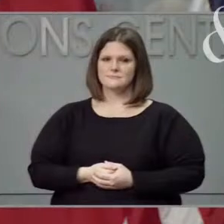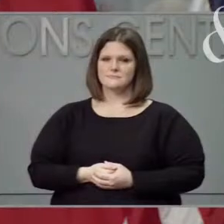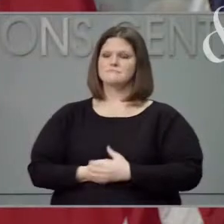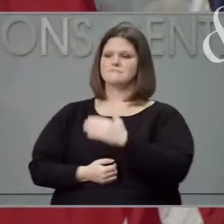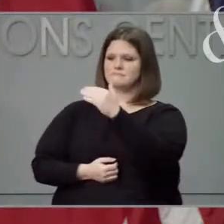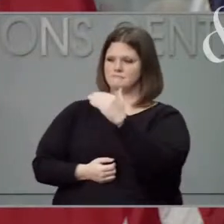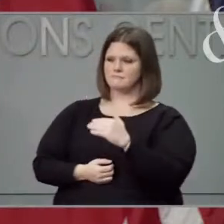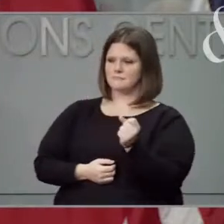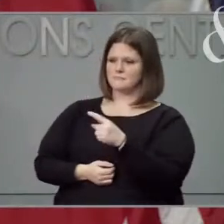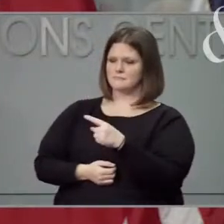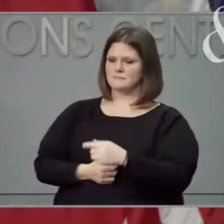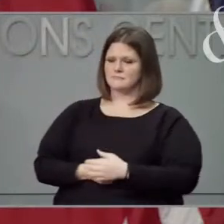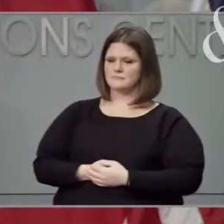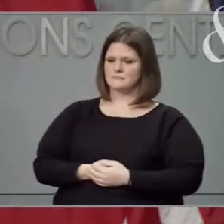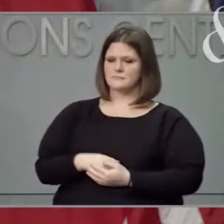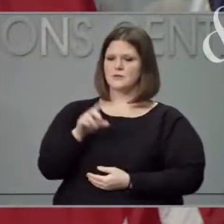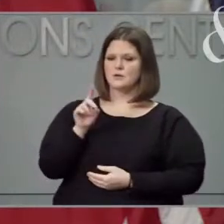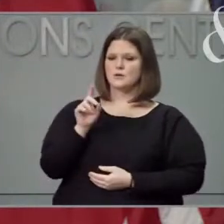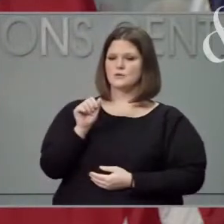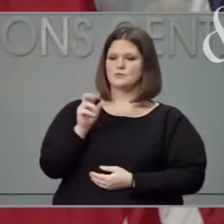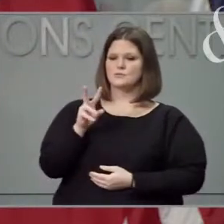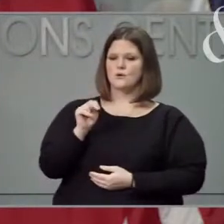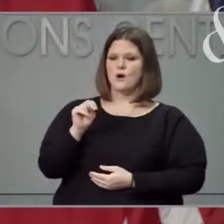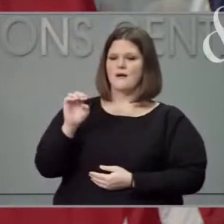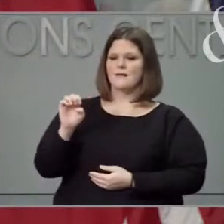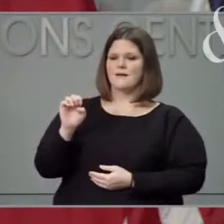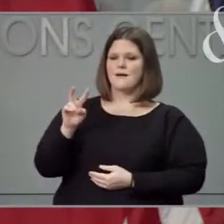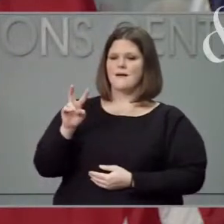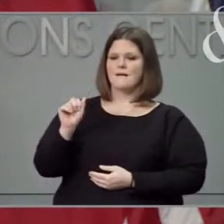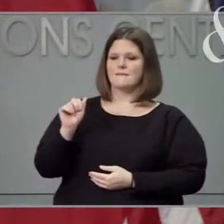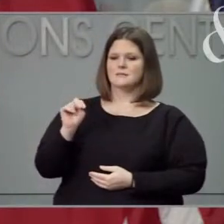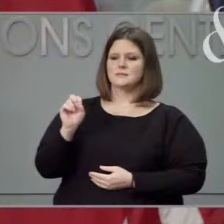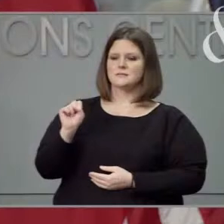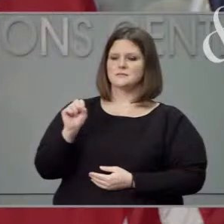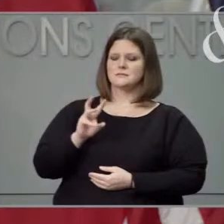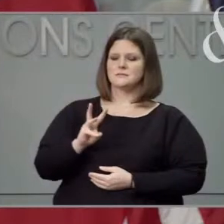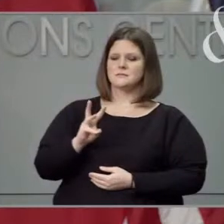Our next question is from John Evans with WECT.